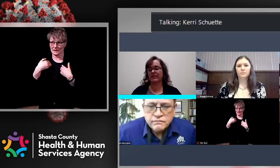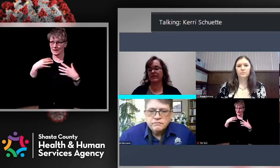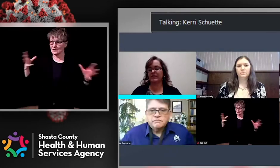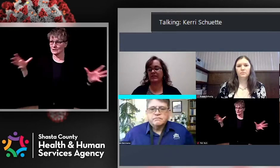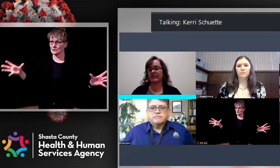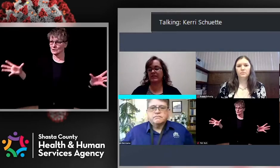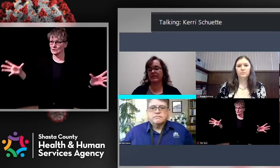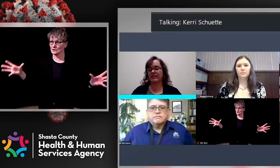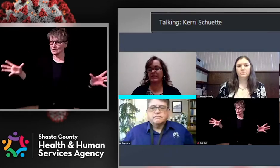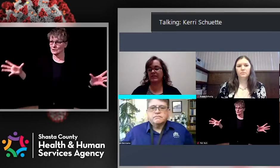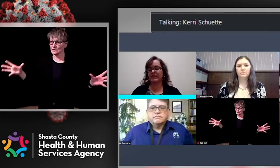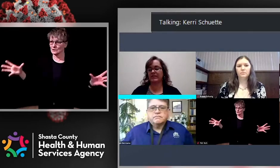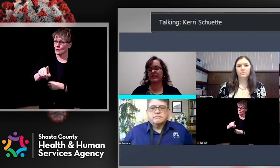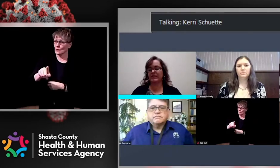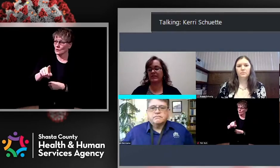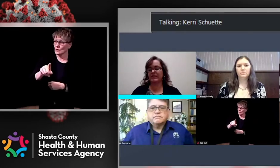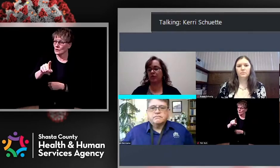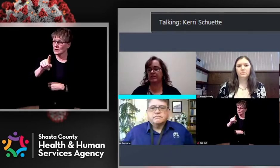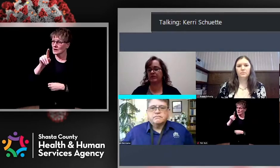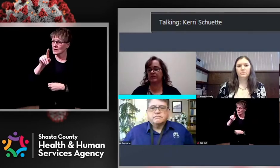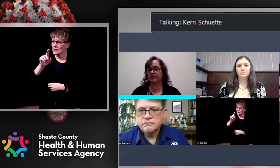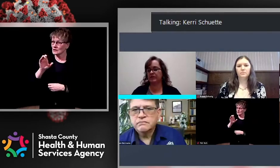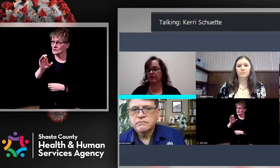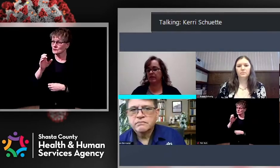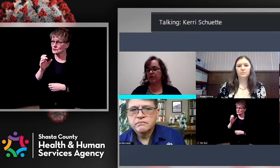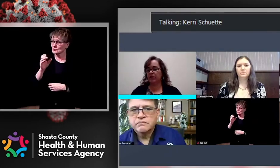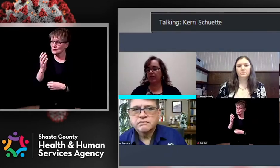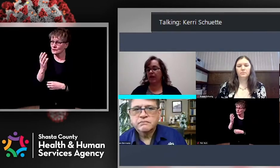106,617 negative tests for a total of